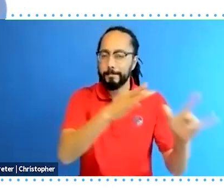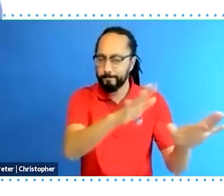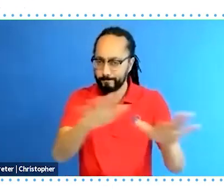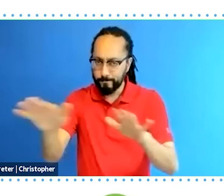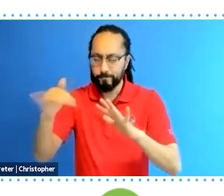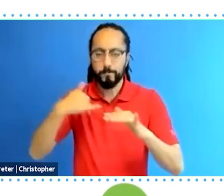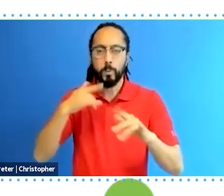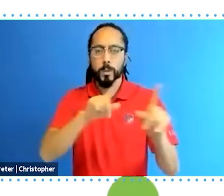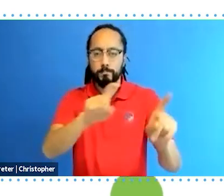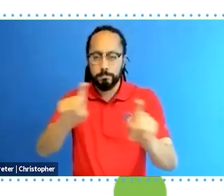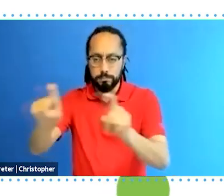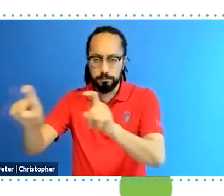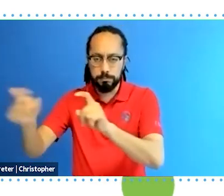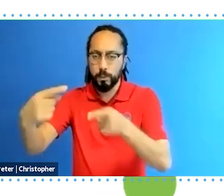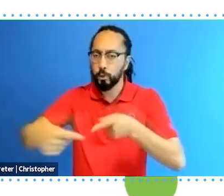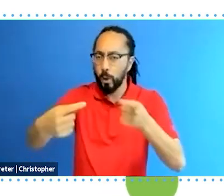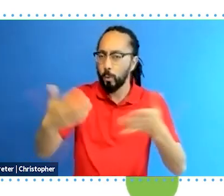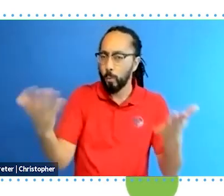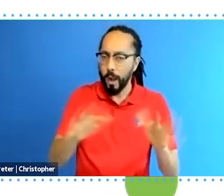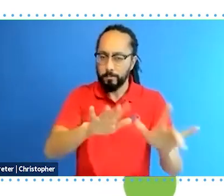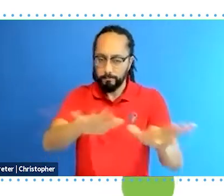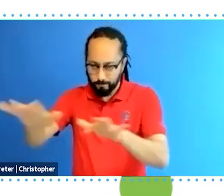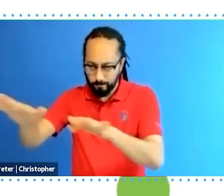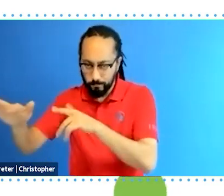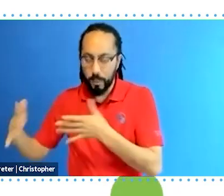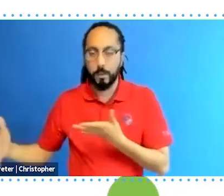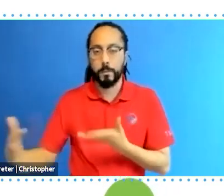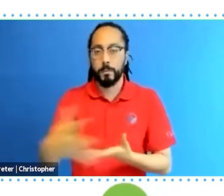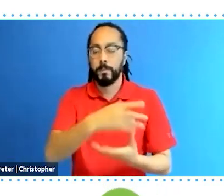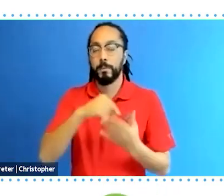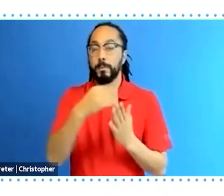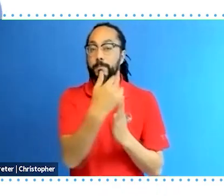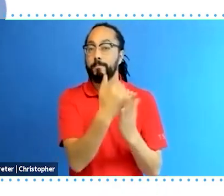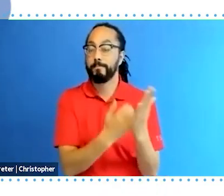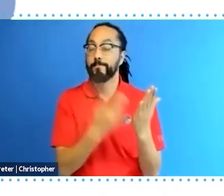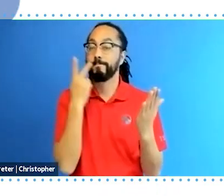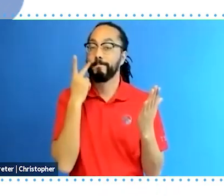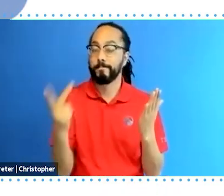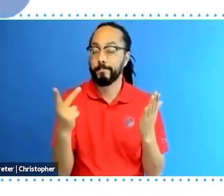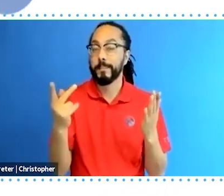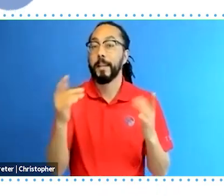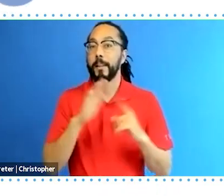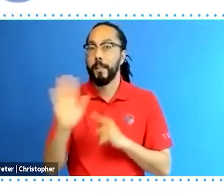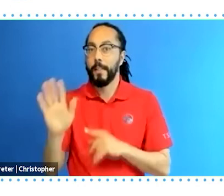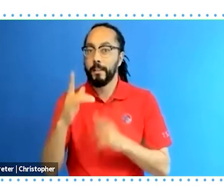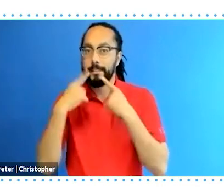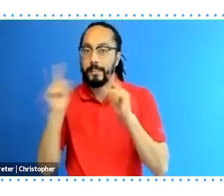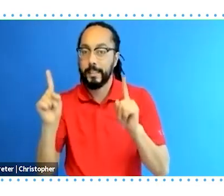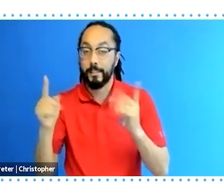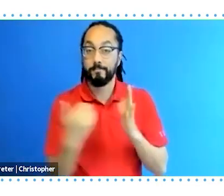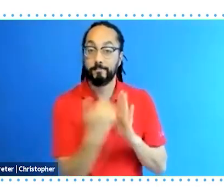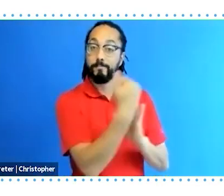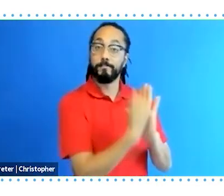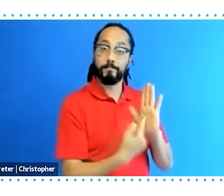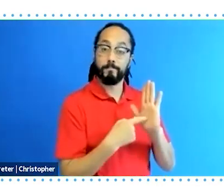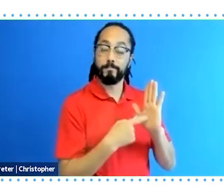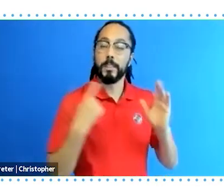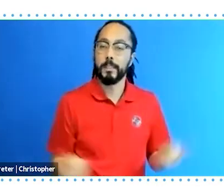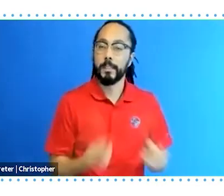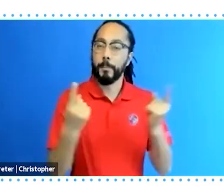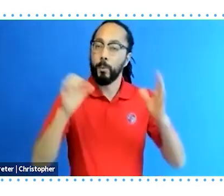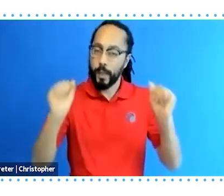continue to struggle with, also learning from their successes and trying to put that together into something that we can continue to move forward